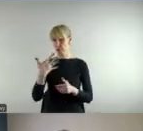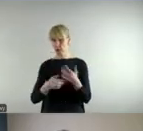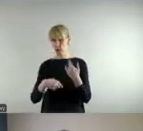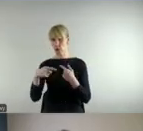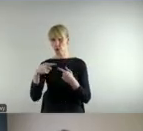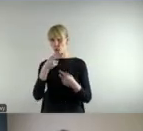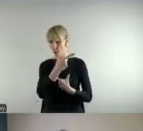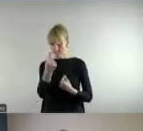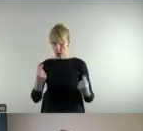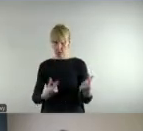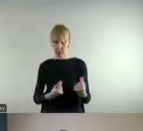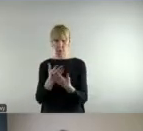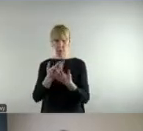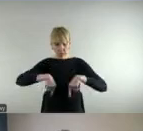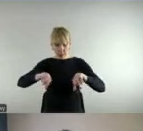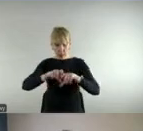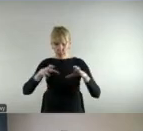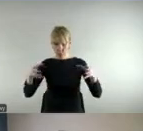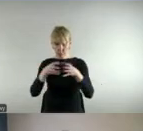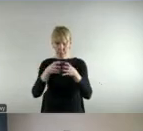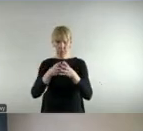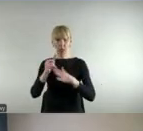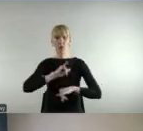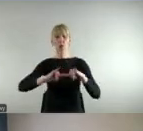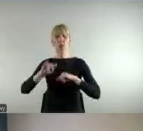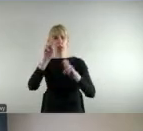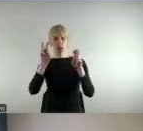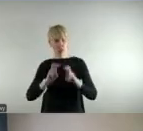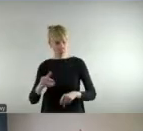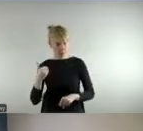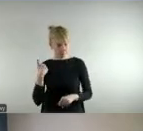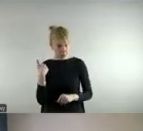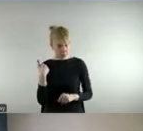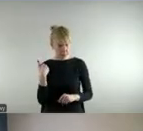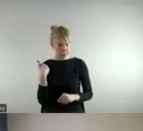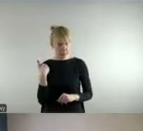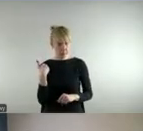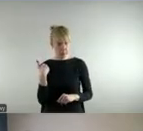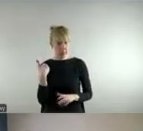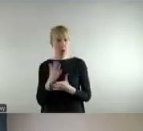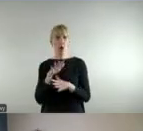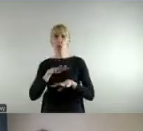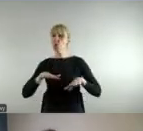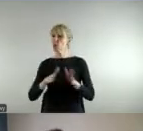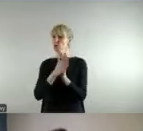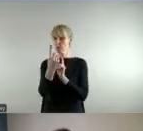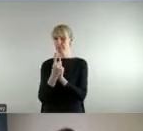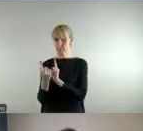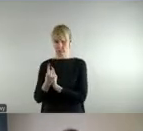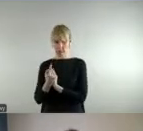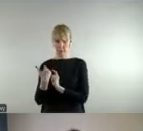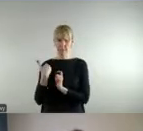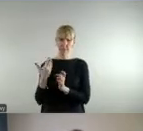the collaboration leadership is practiced mostly horizontally and not so much up and down